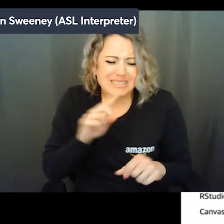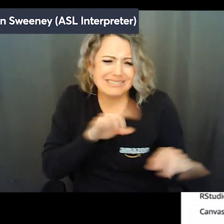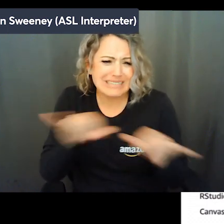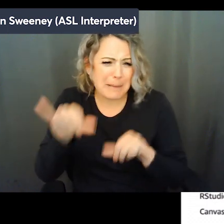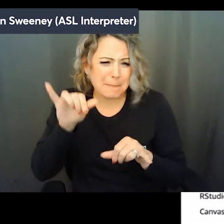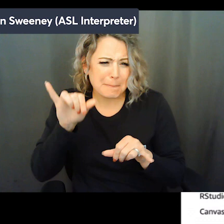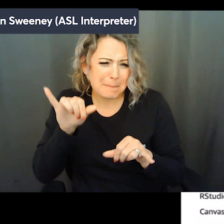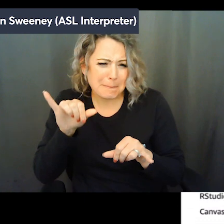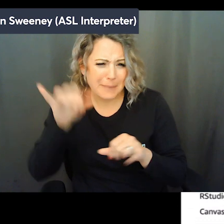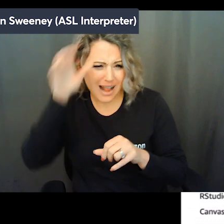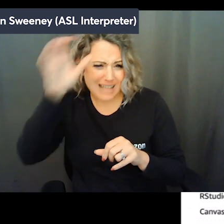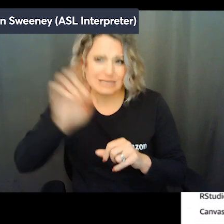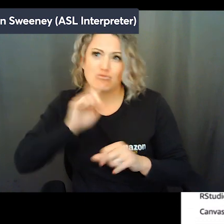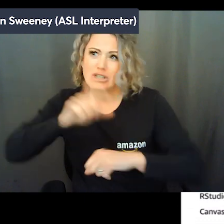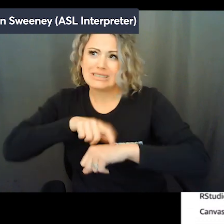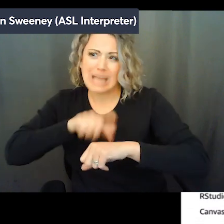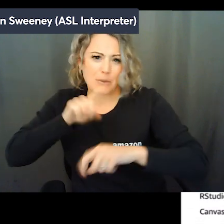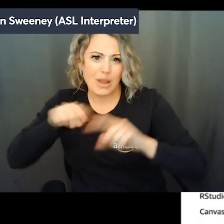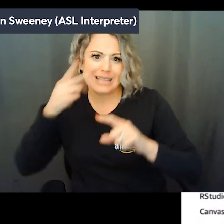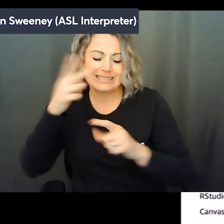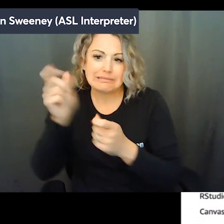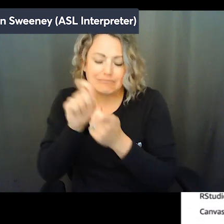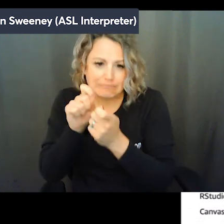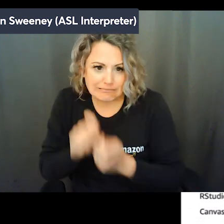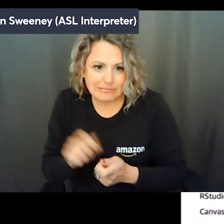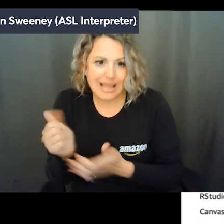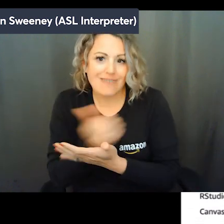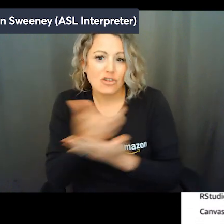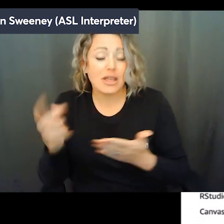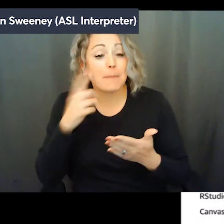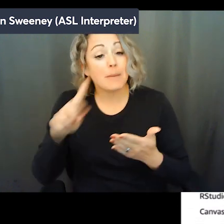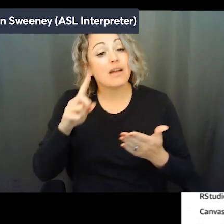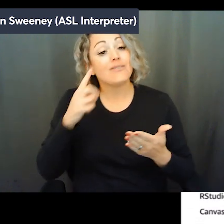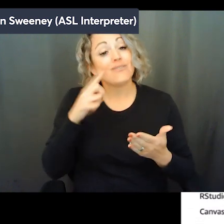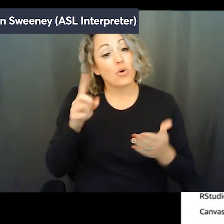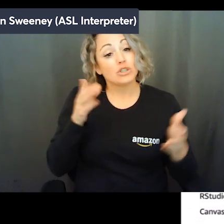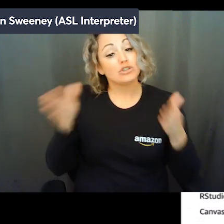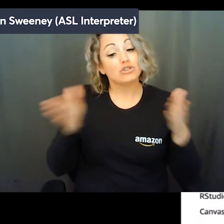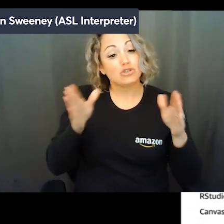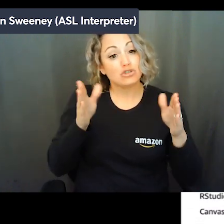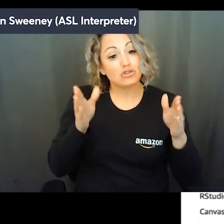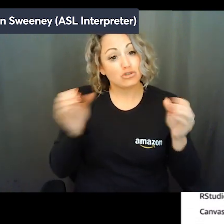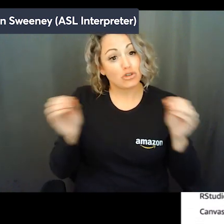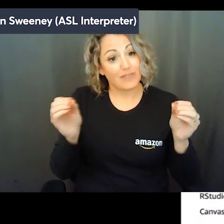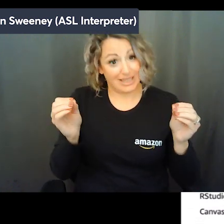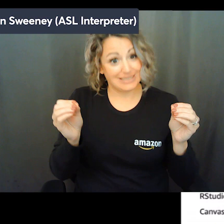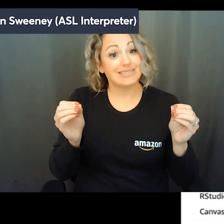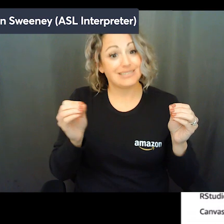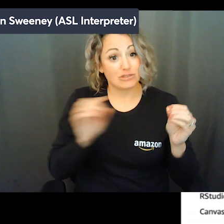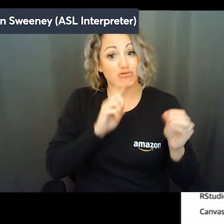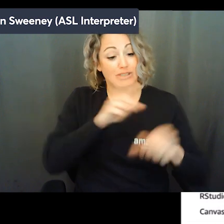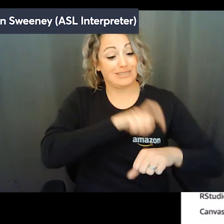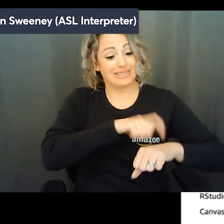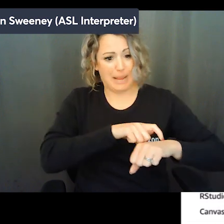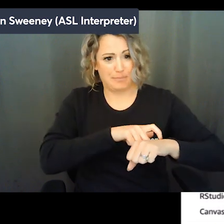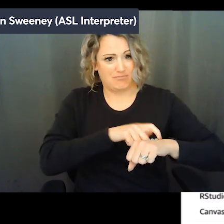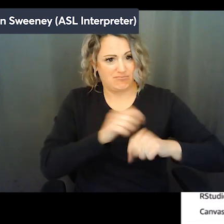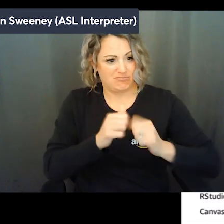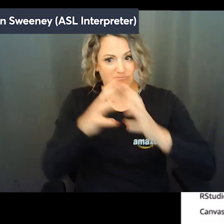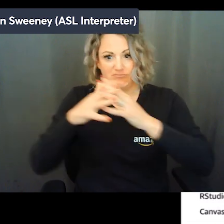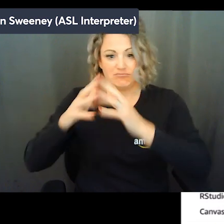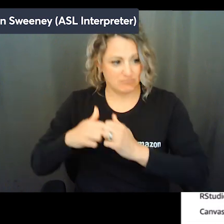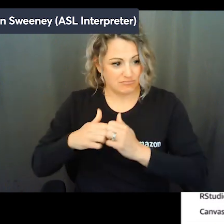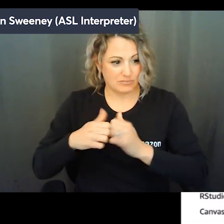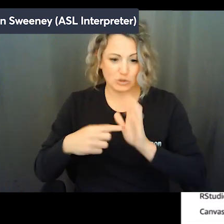every single detail that's happening there. But in serverless inference, model setup time, for example, is a new metric that's been published. That tells you how long it takes to load